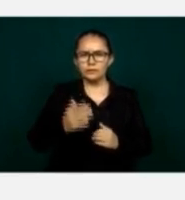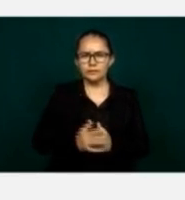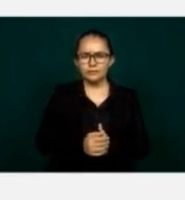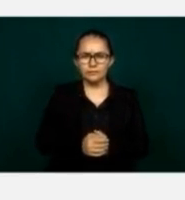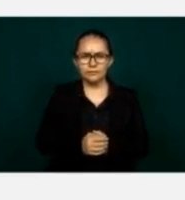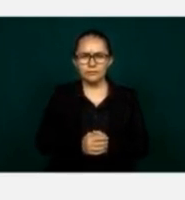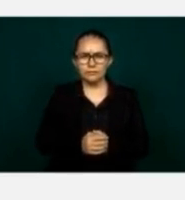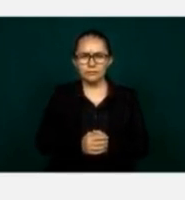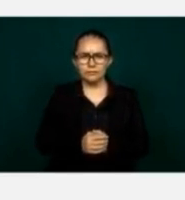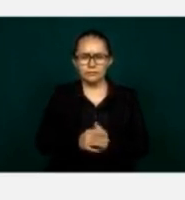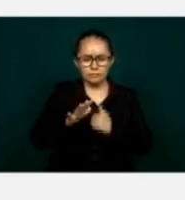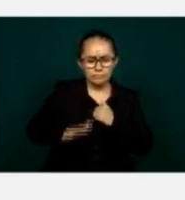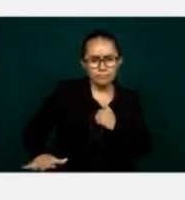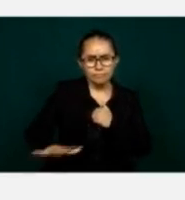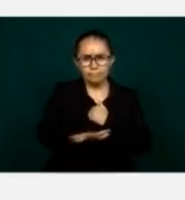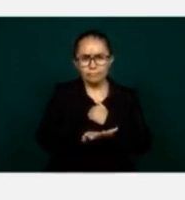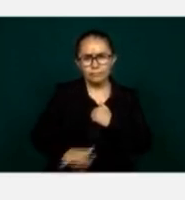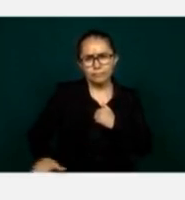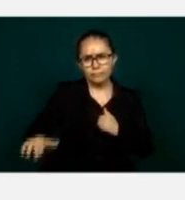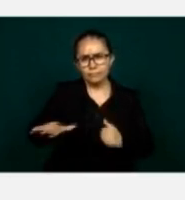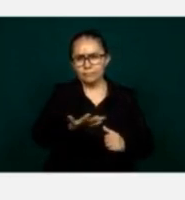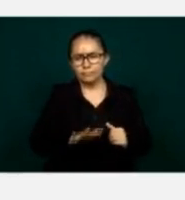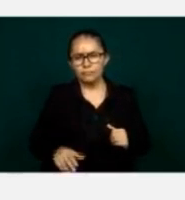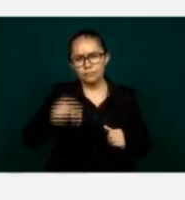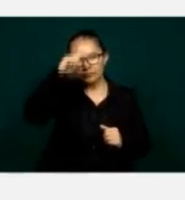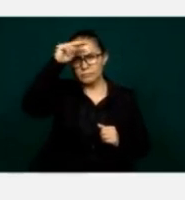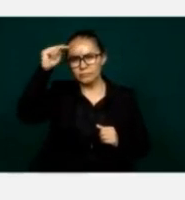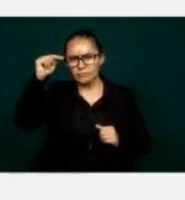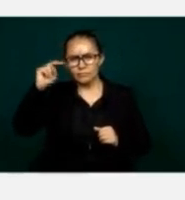doing the responsibilities as Article 5.